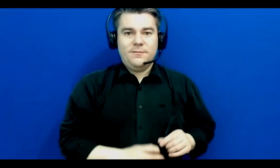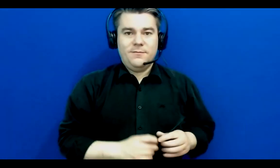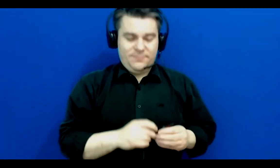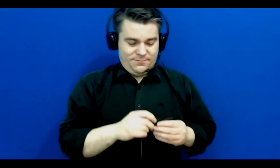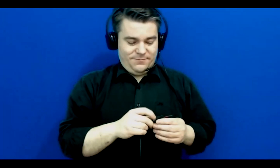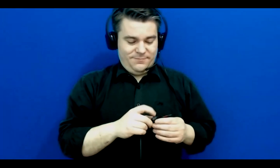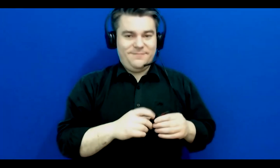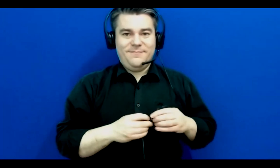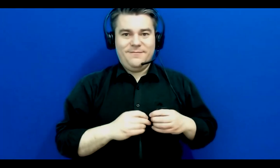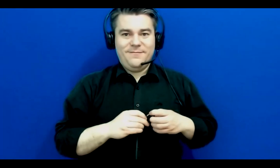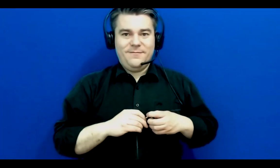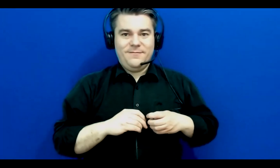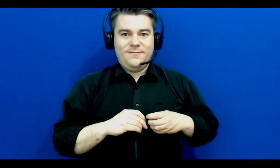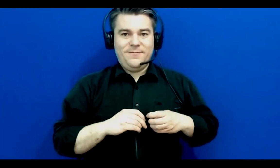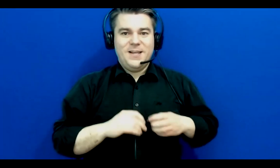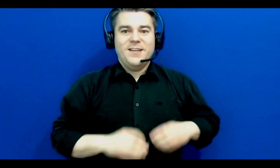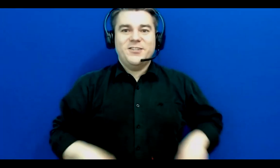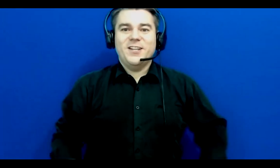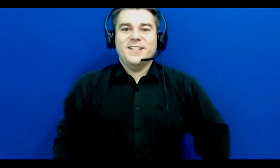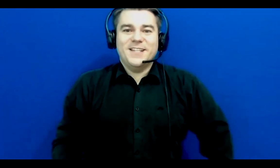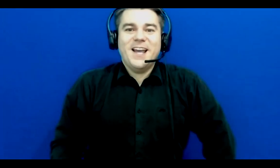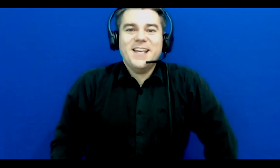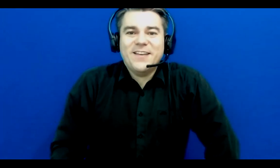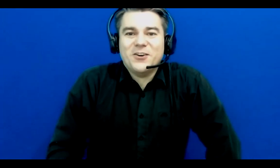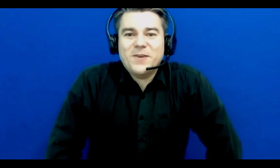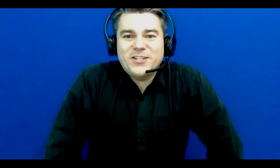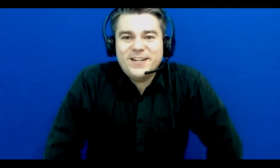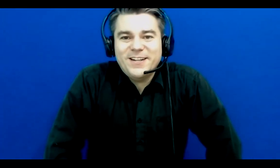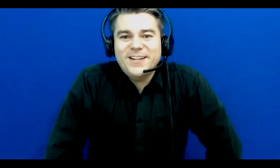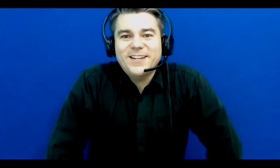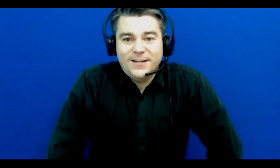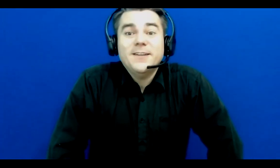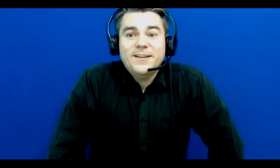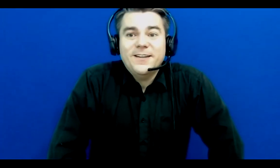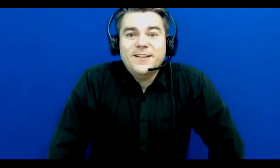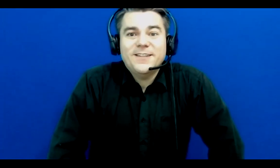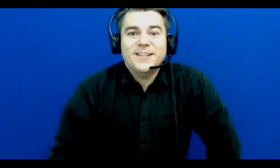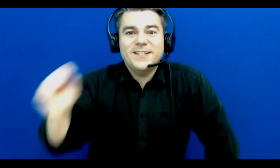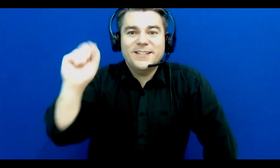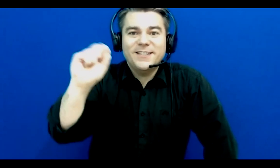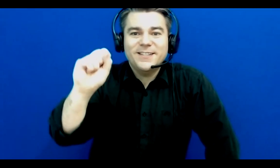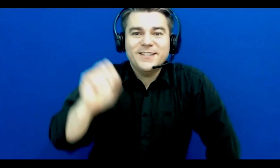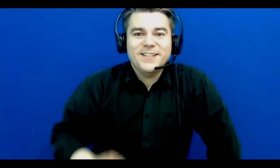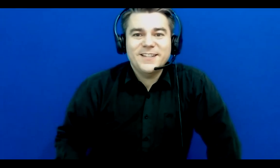Yes. Hold on just a second. Hold on. Sheila says, hi, yes, I have a question. Yes.